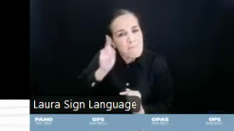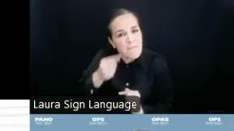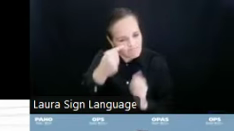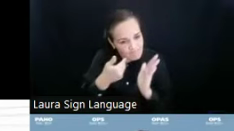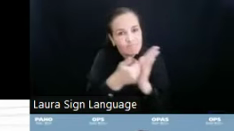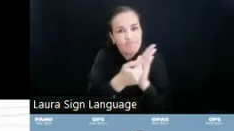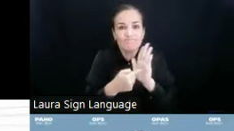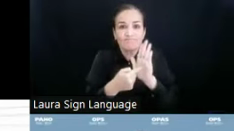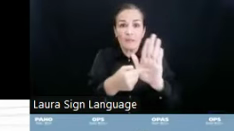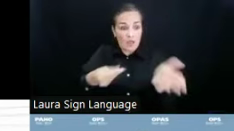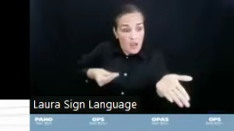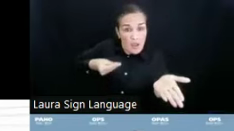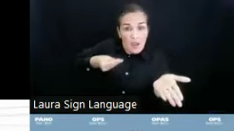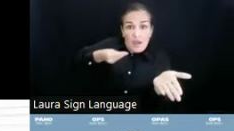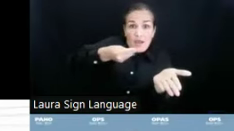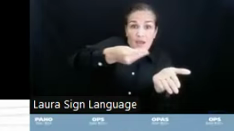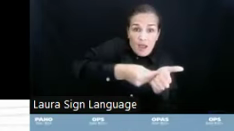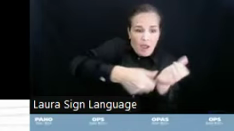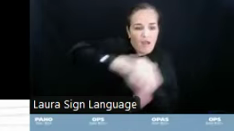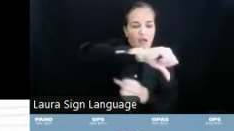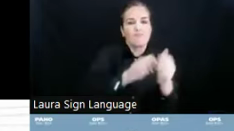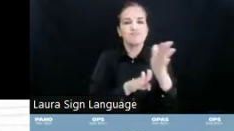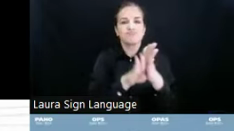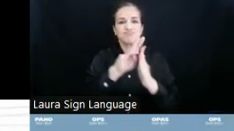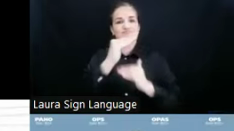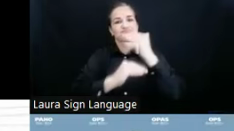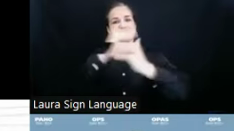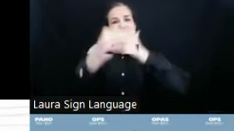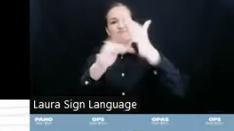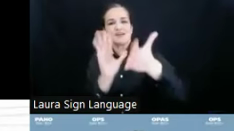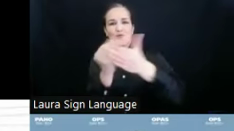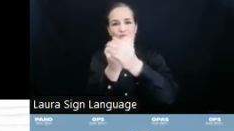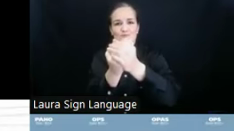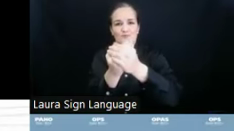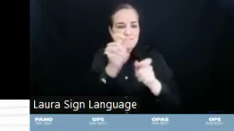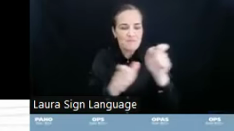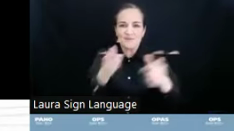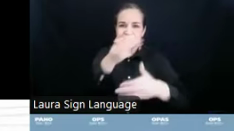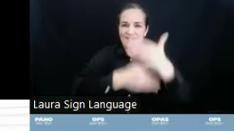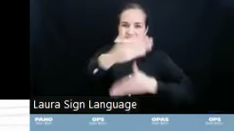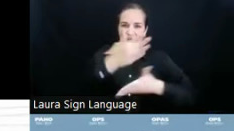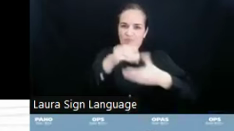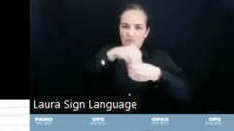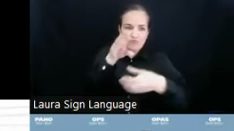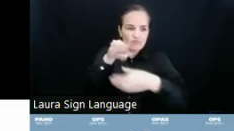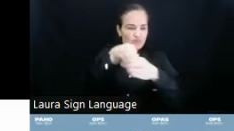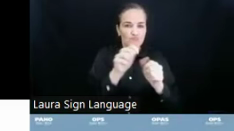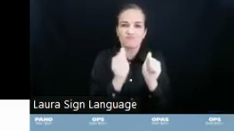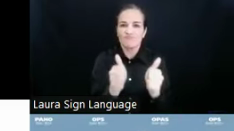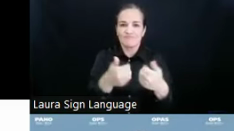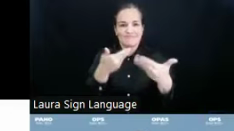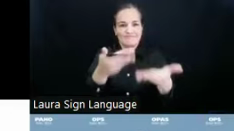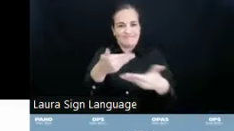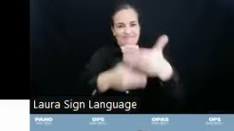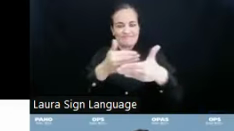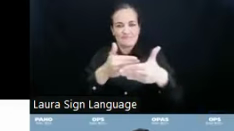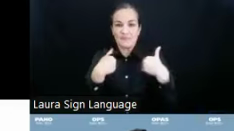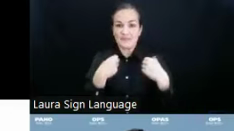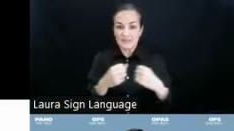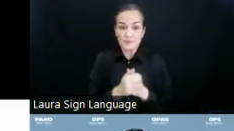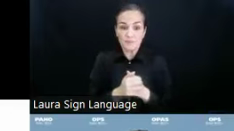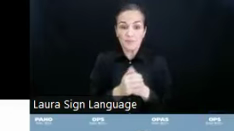retorno de la inversión there cuando is a conseguimos return poner on el investment acceso when de estas personas we con discapacidad include the al sistema de salud. people with Por disabilities in